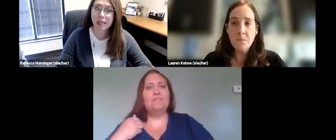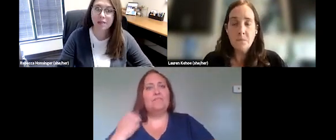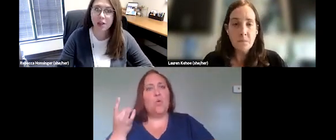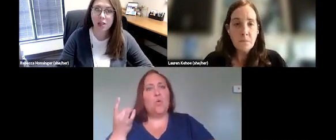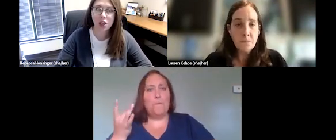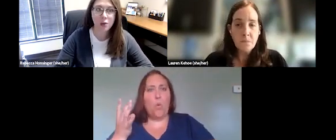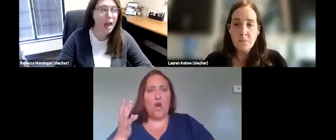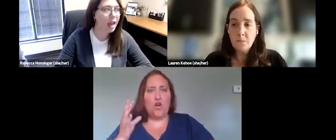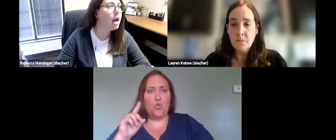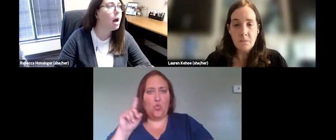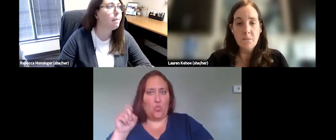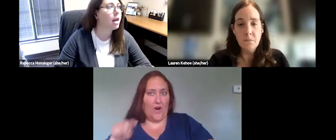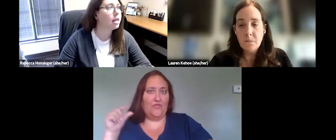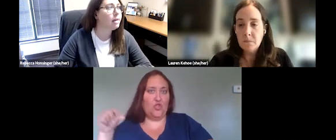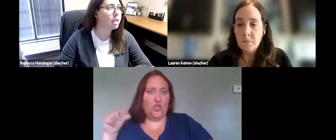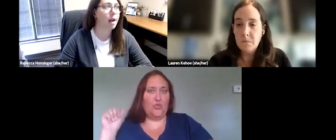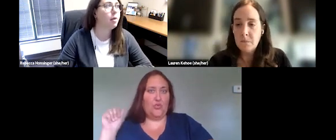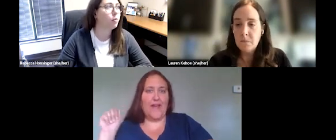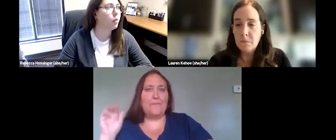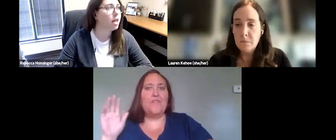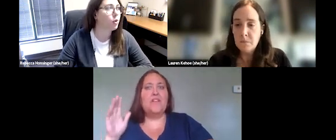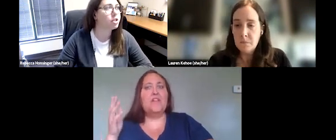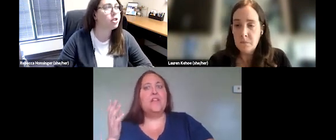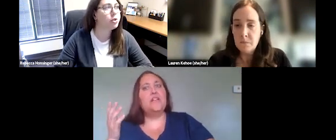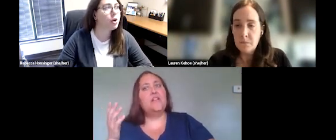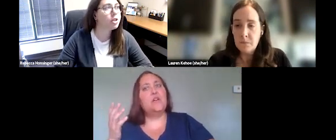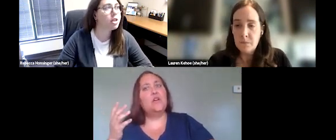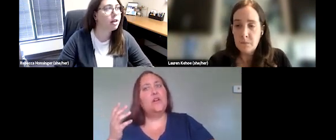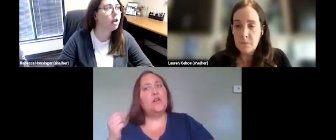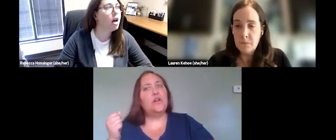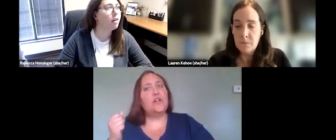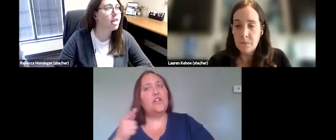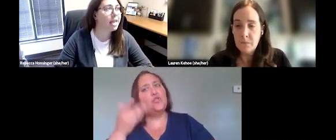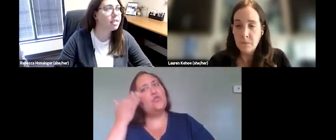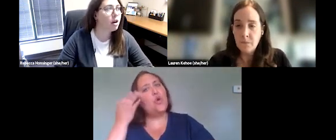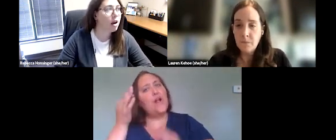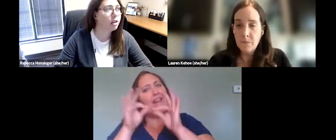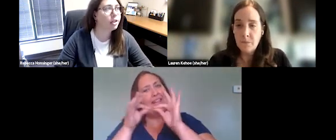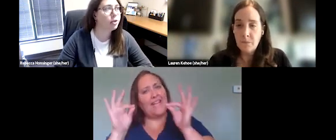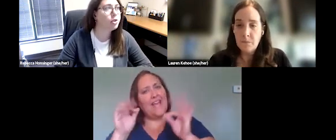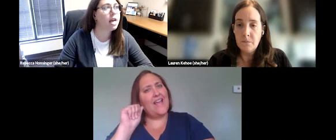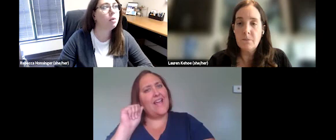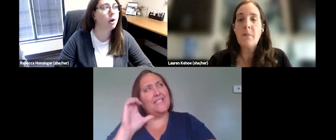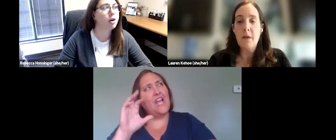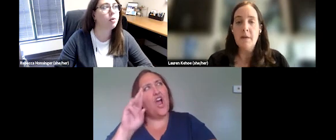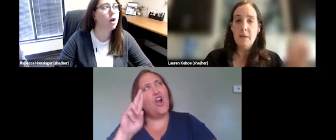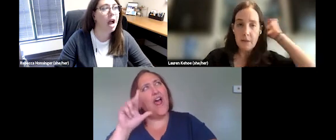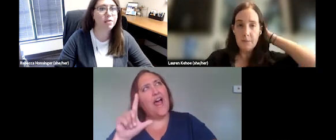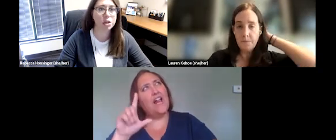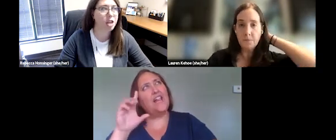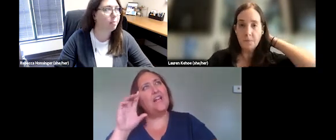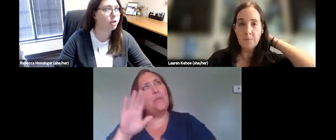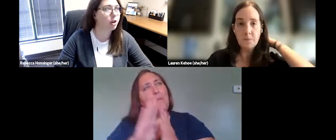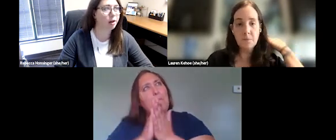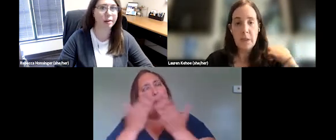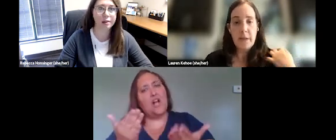please submit them via the Q&A. But in the meantime, one last question. Do you know the title of the ACRL UDL book that will have